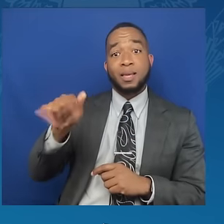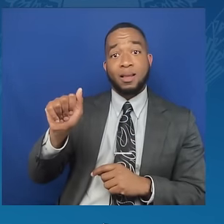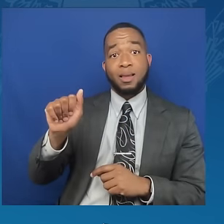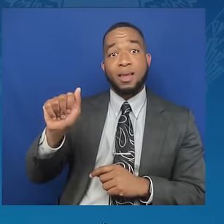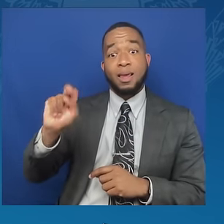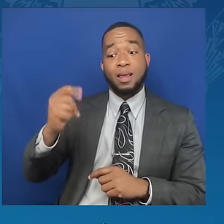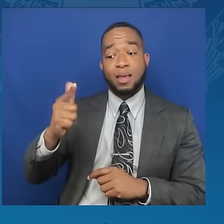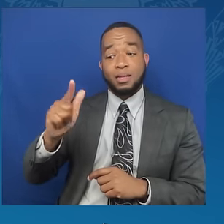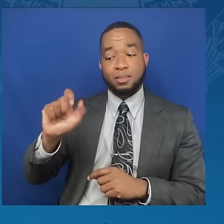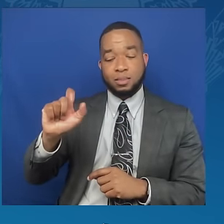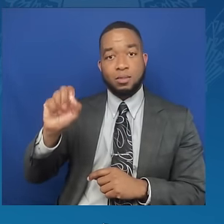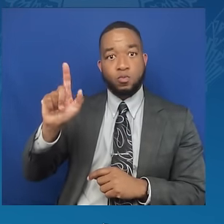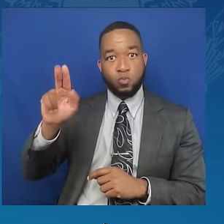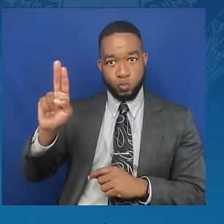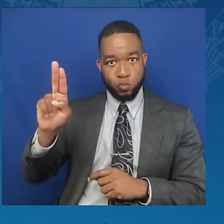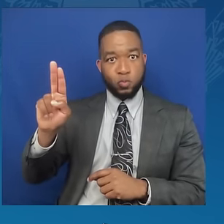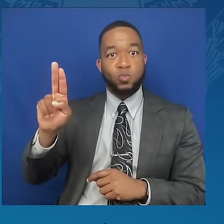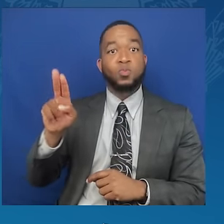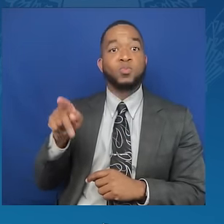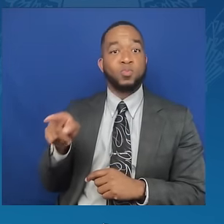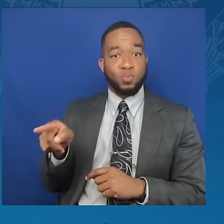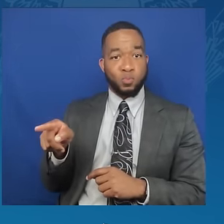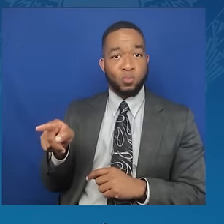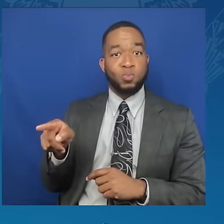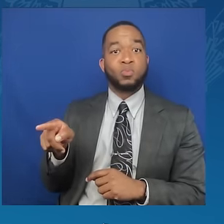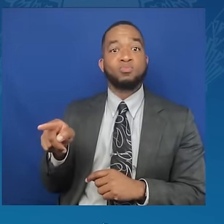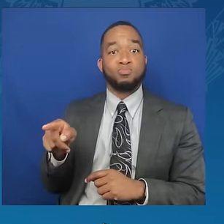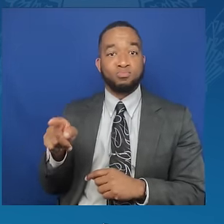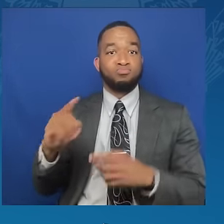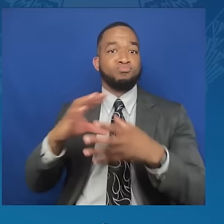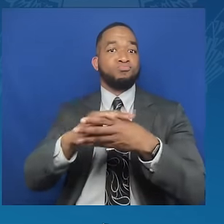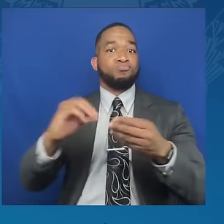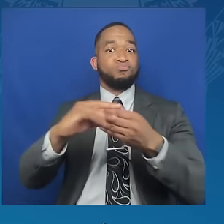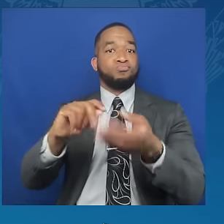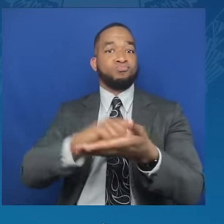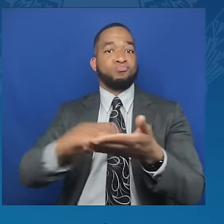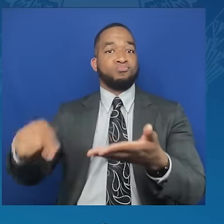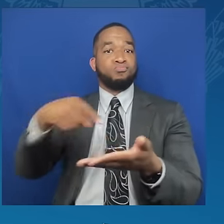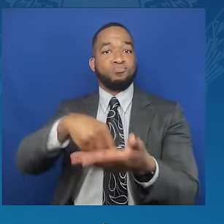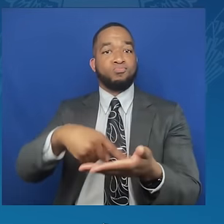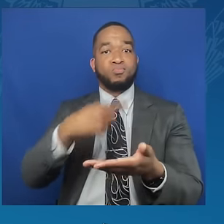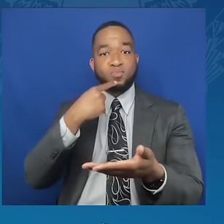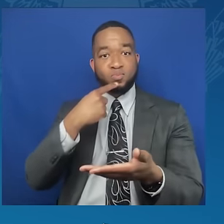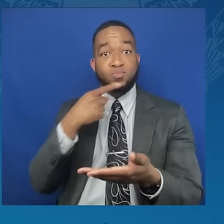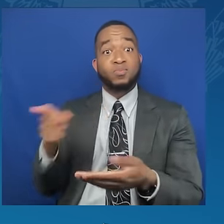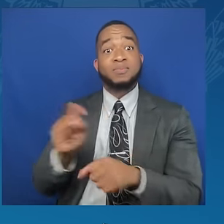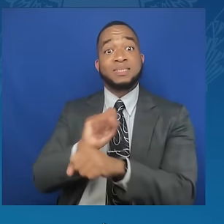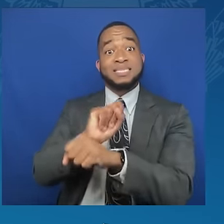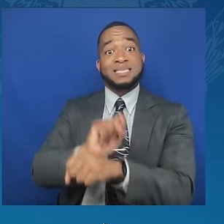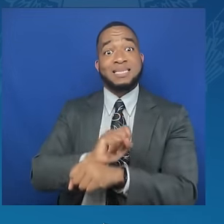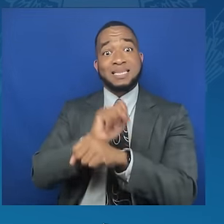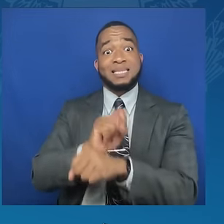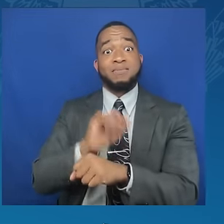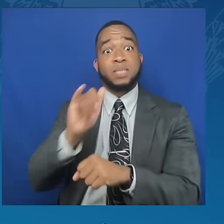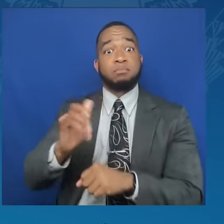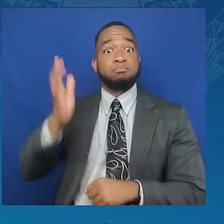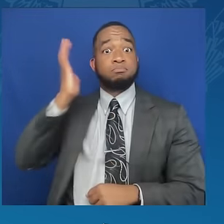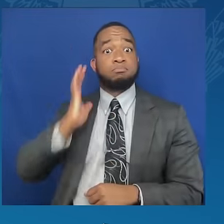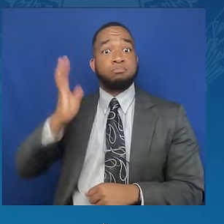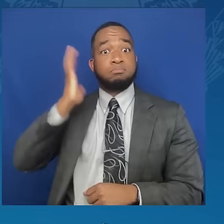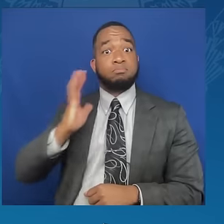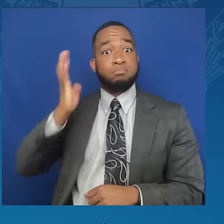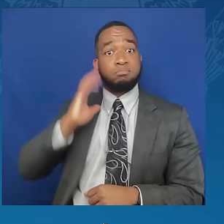was the first person of color to be elected into the position of District Attorney of San Francisco. She is the hopes